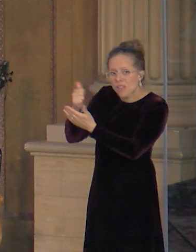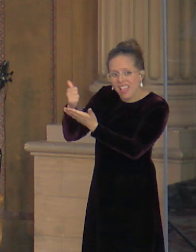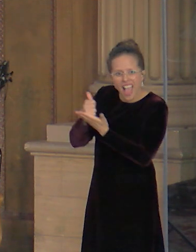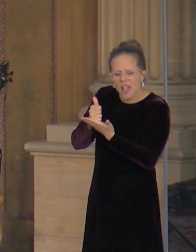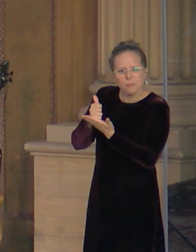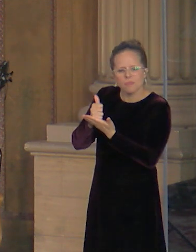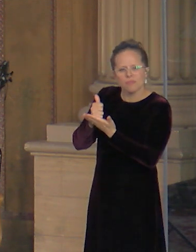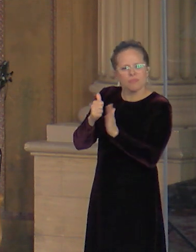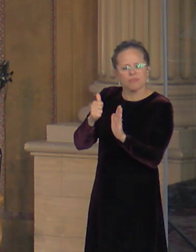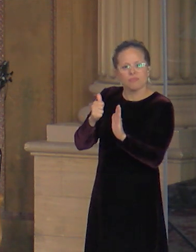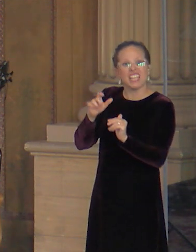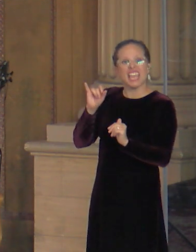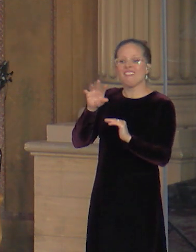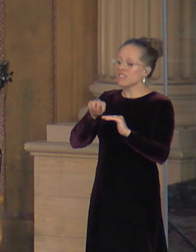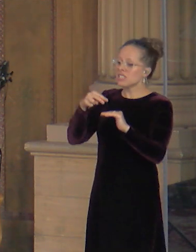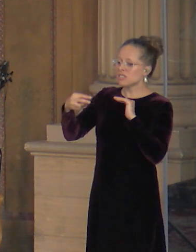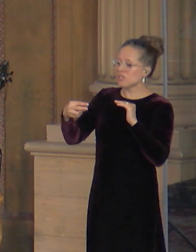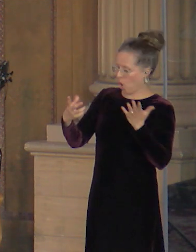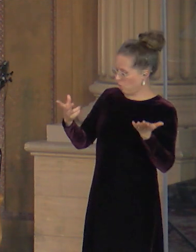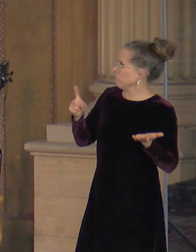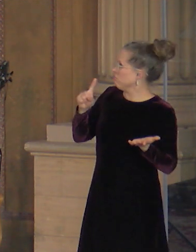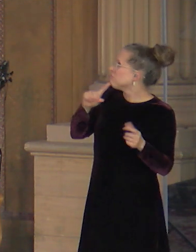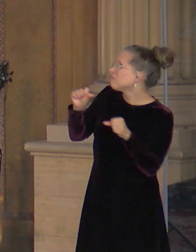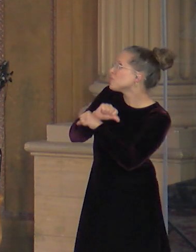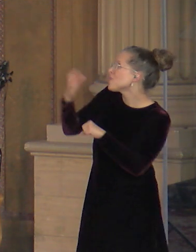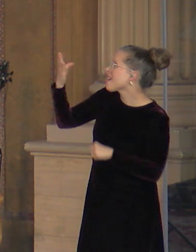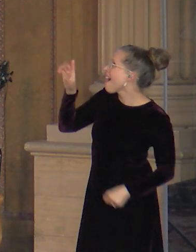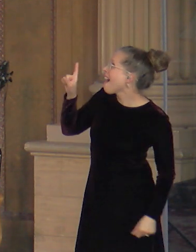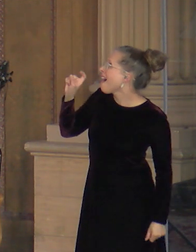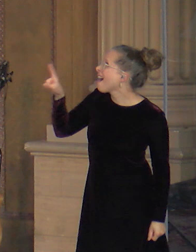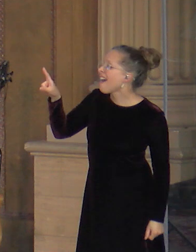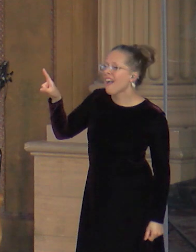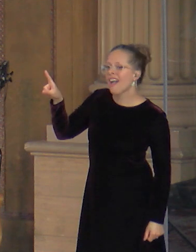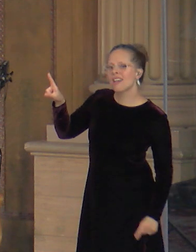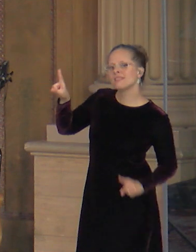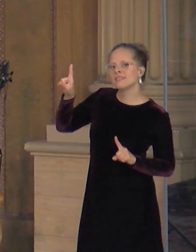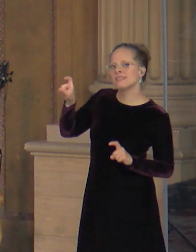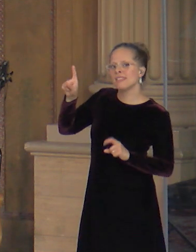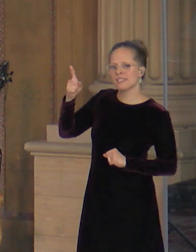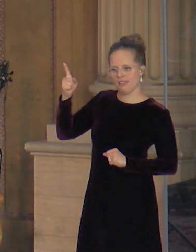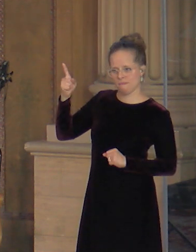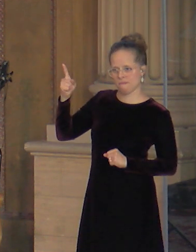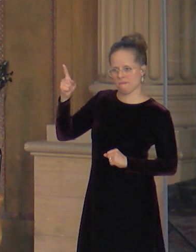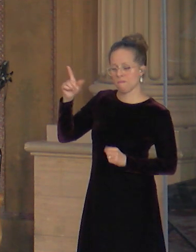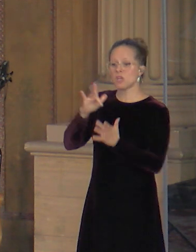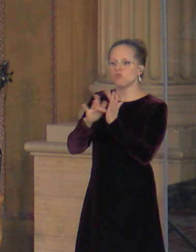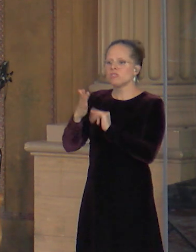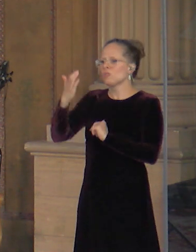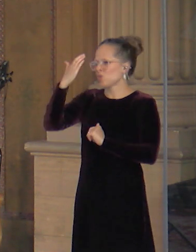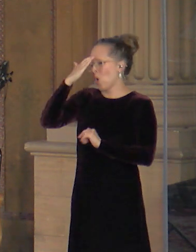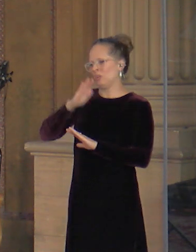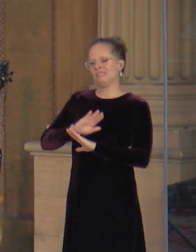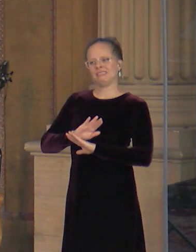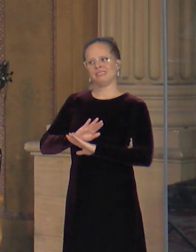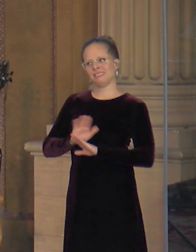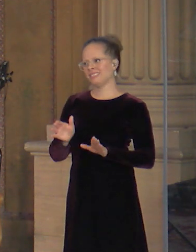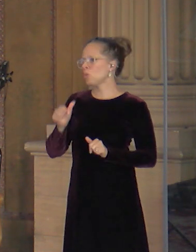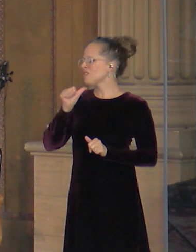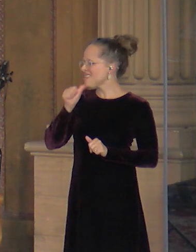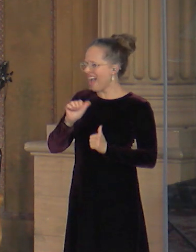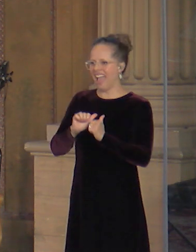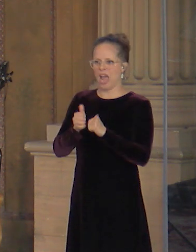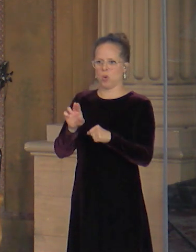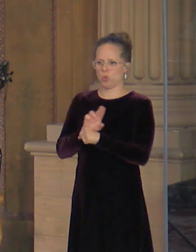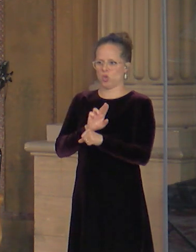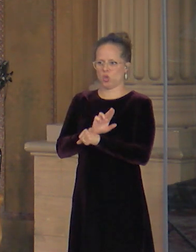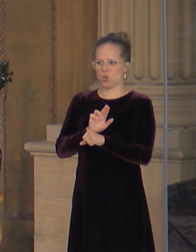you say you're God then prove it to me it's testing him and Jesus knows that's not how we're supposed to use the scriptures